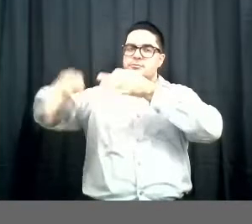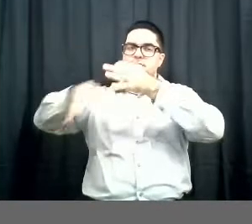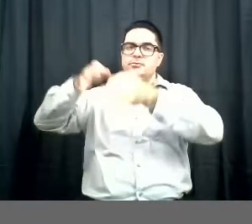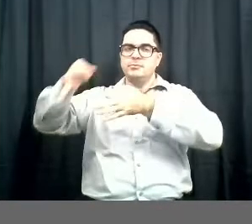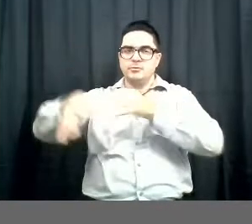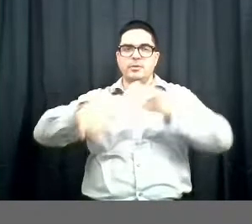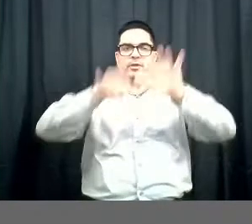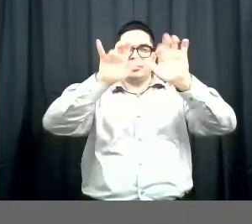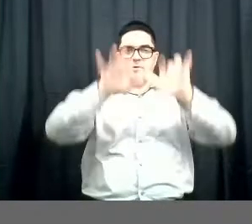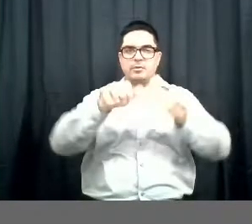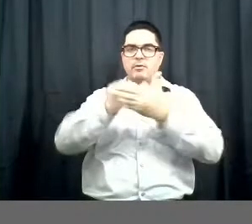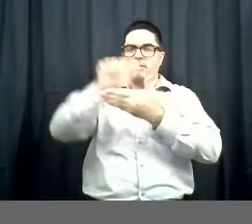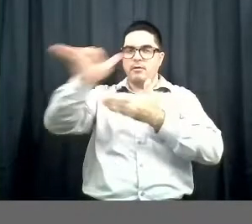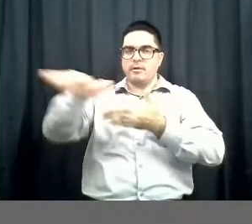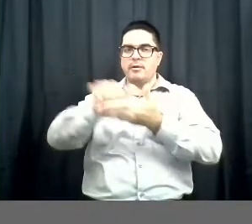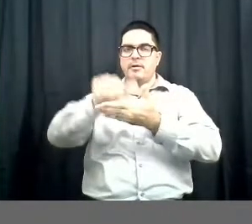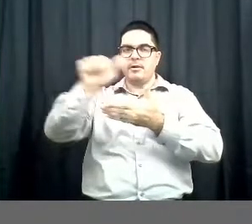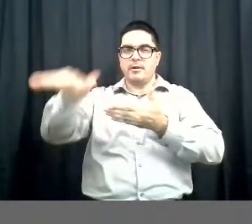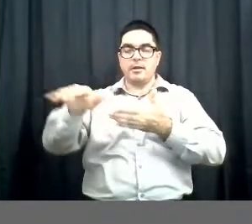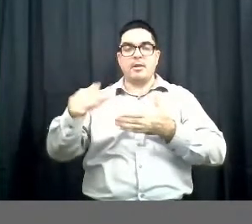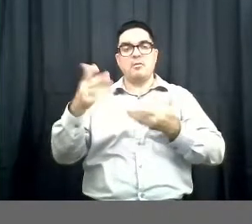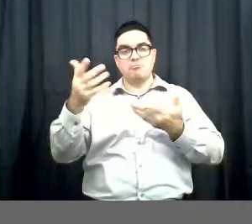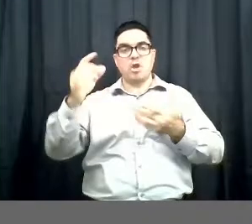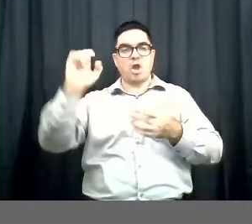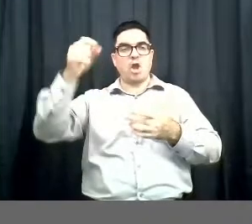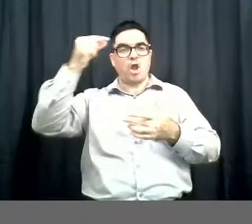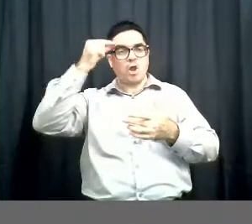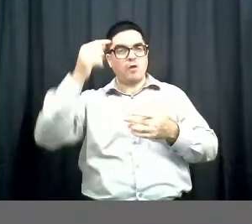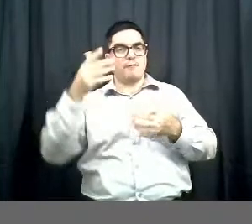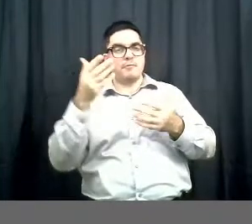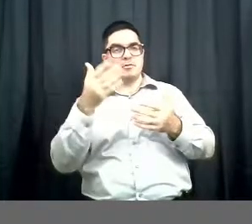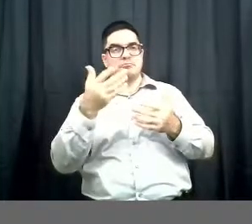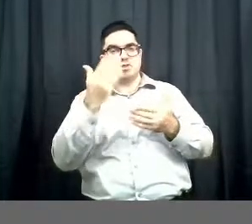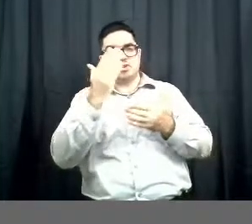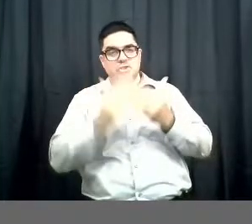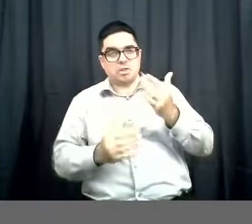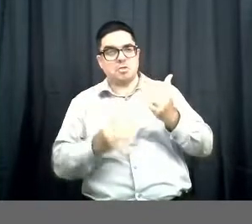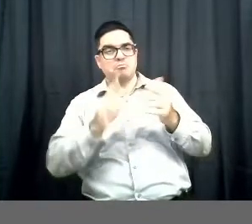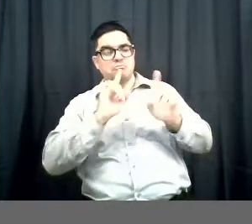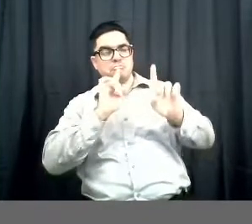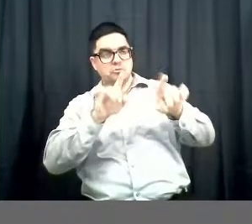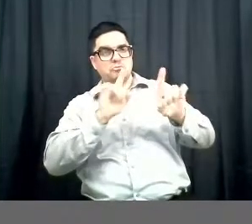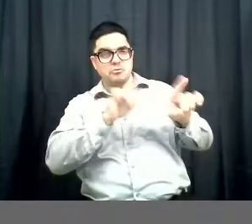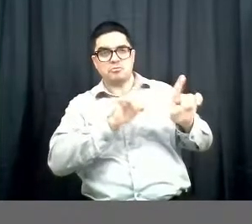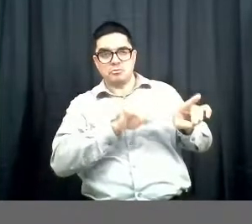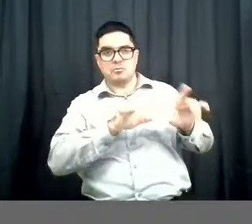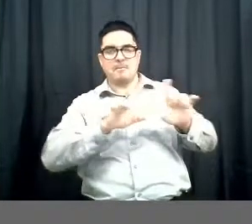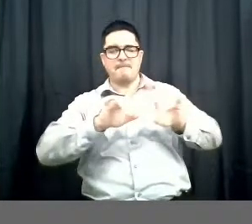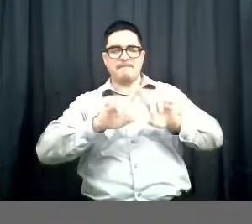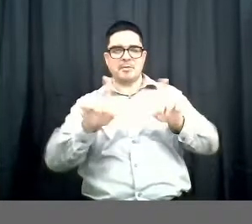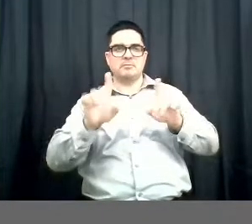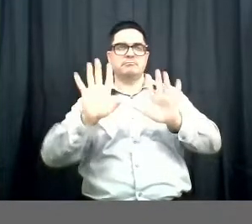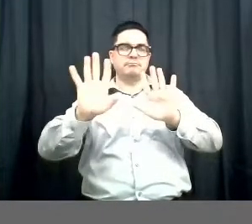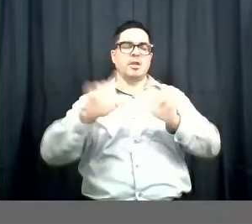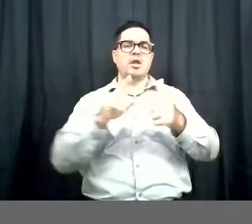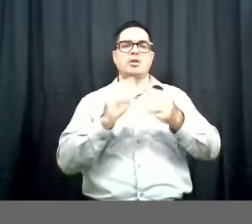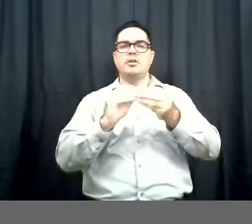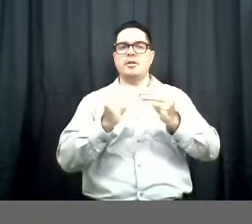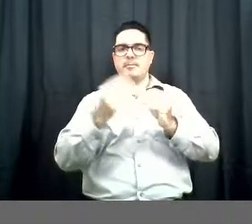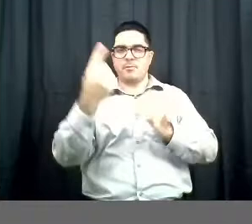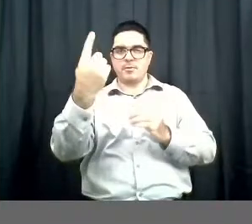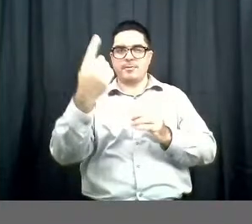The government has responded to many of the concerns from their perspective. But just to start, number one, these laws